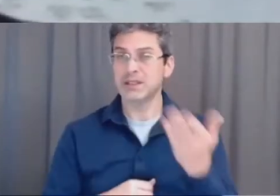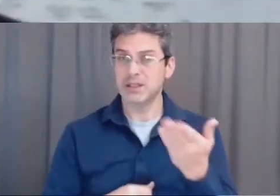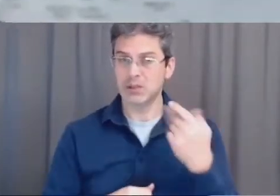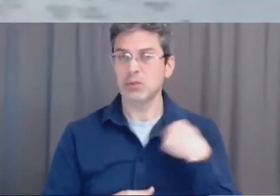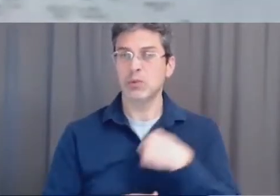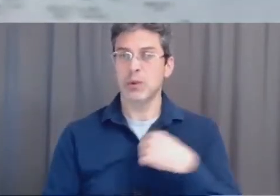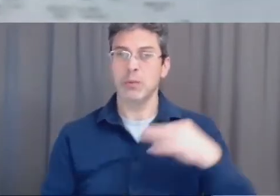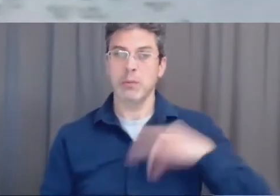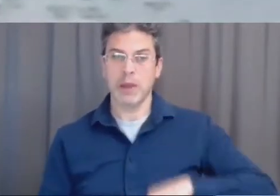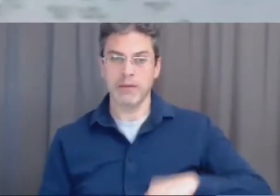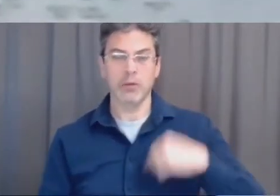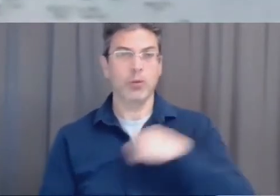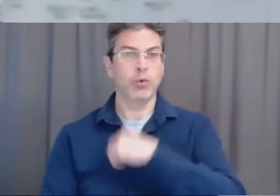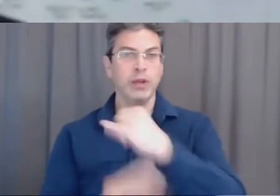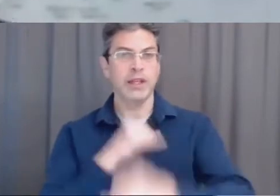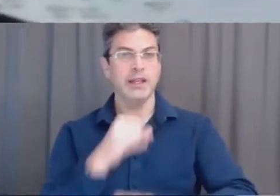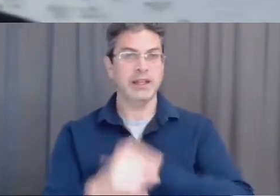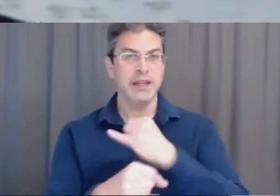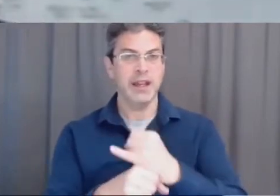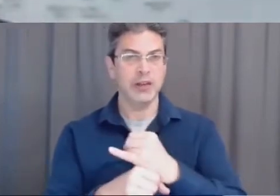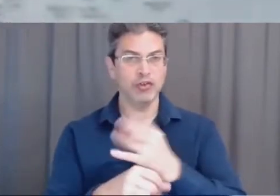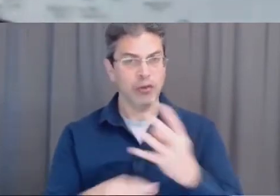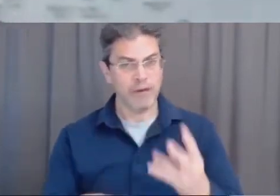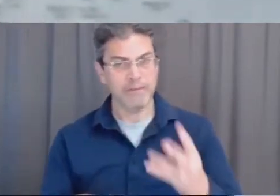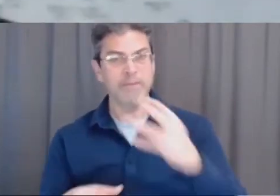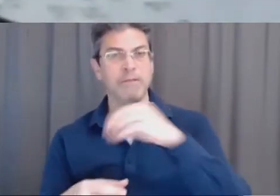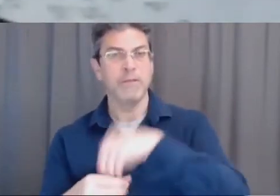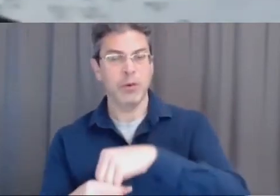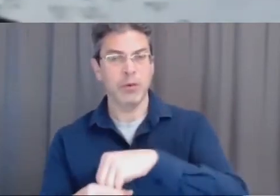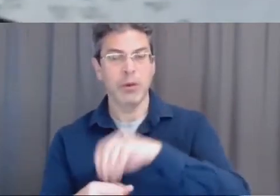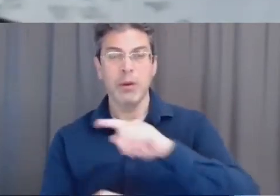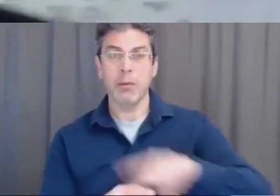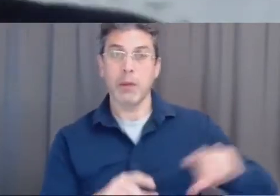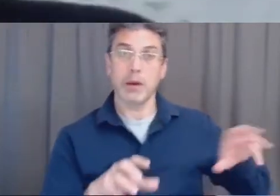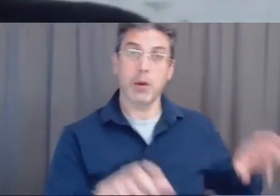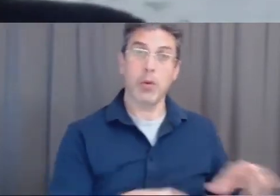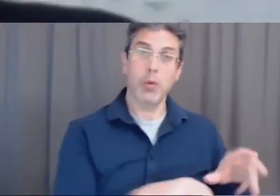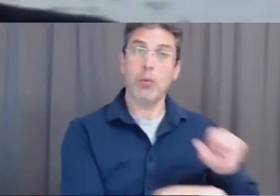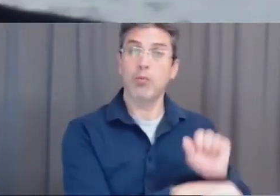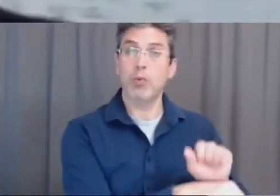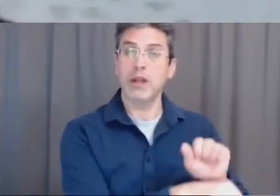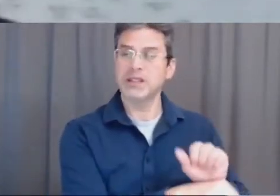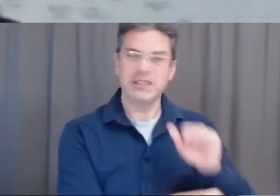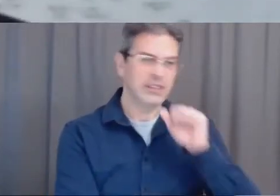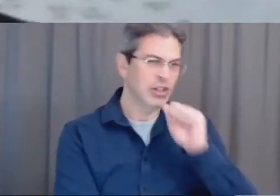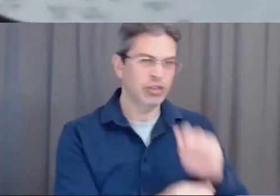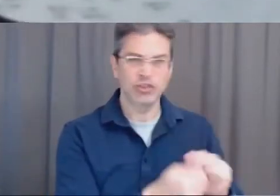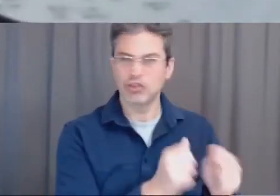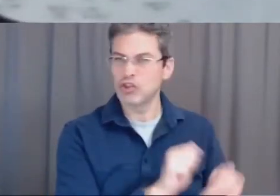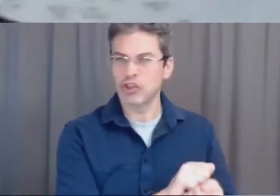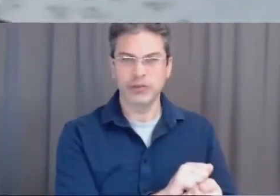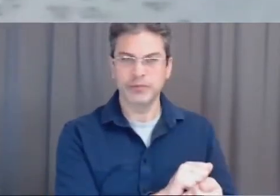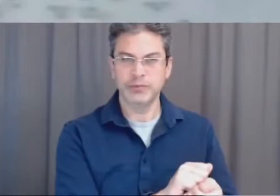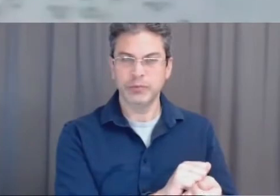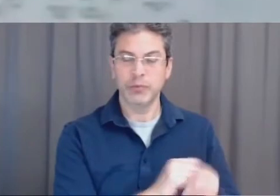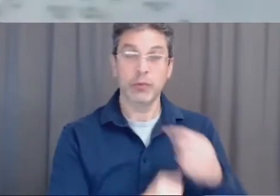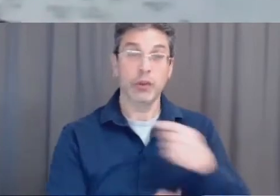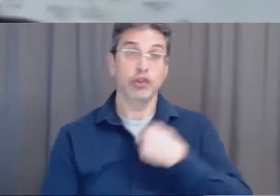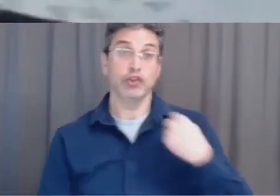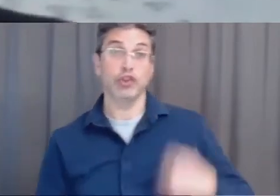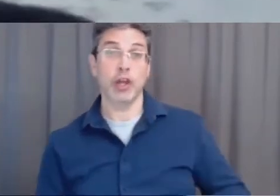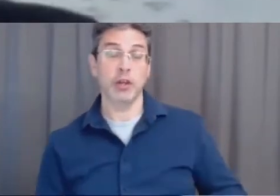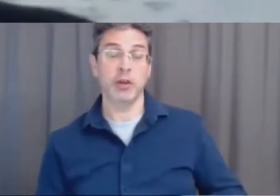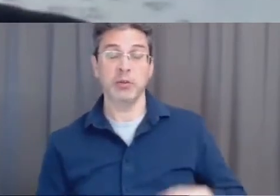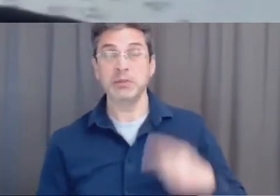joined the Arms Trade Treaty, but the practices haven't changed substantially. So with China, it's too soon to tell. We hope